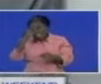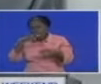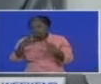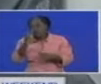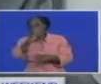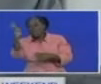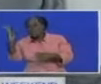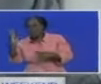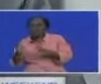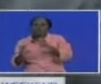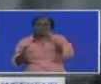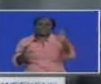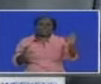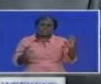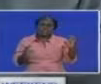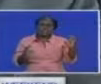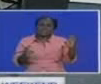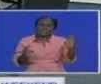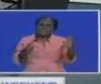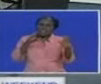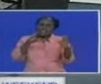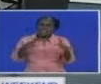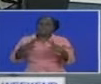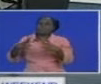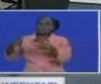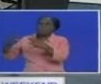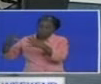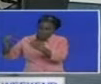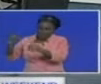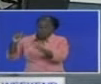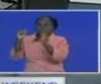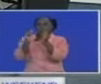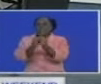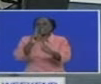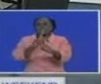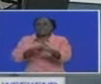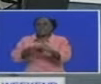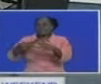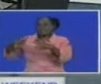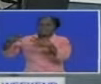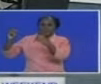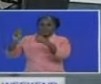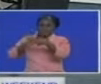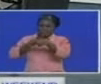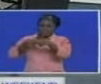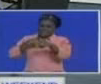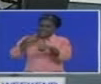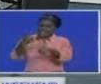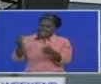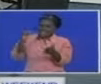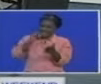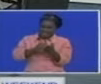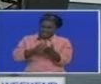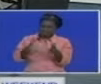rest. This, what we are seeing here, we will dissipate. With time, it will dissipate. Because like I said again, our